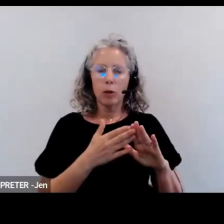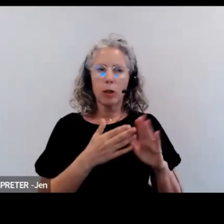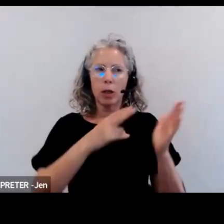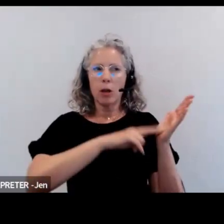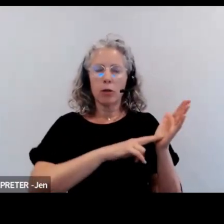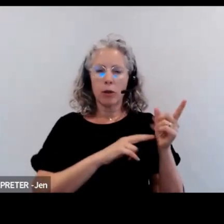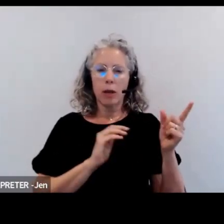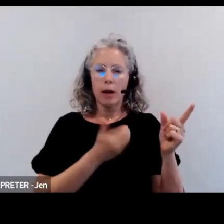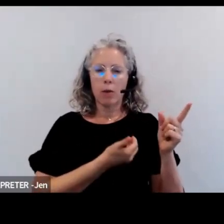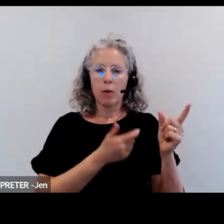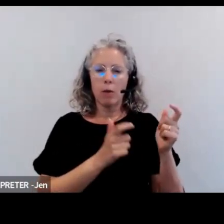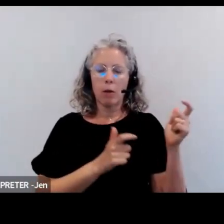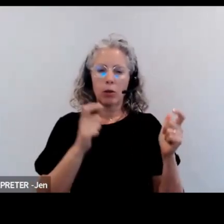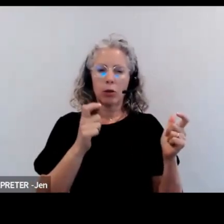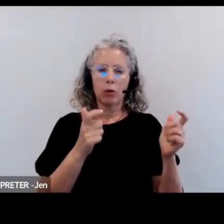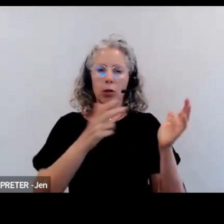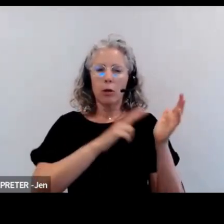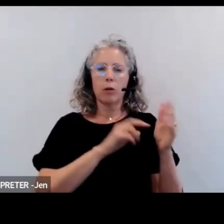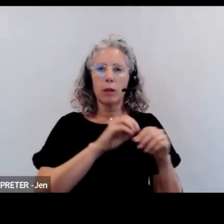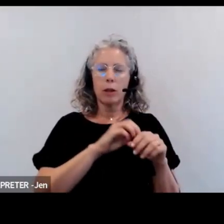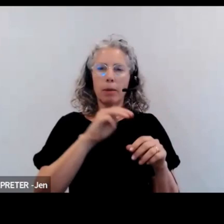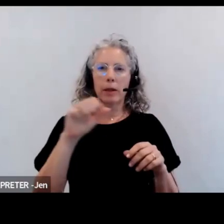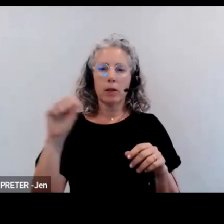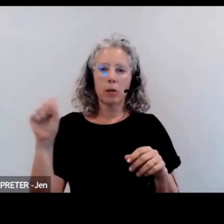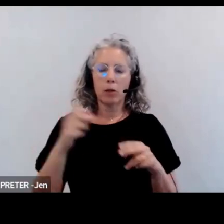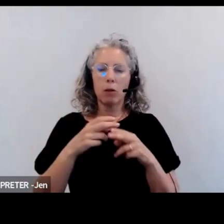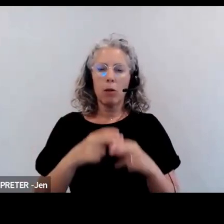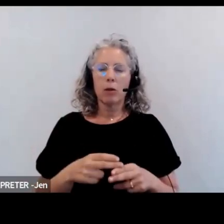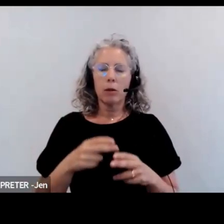one of our largest contracts in Massachusetts called